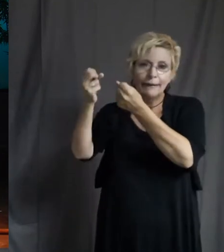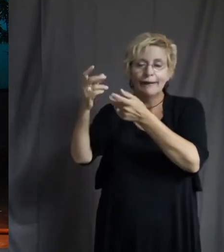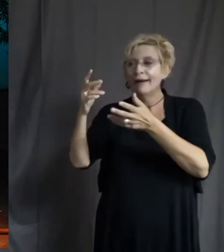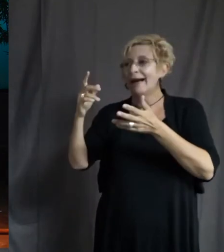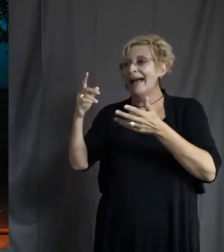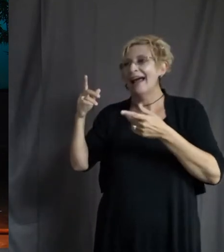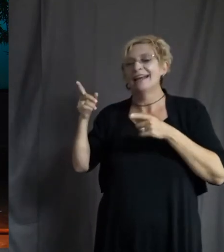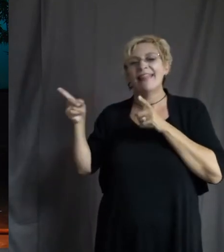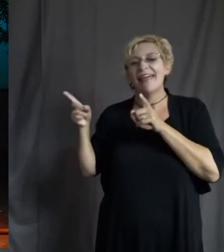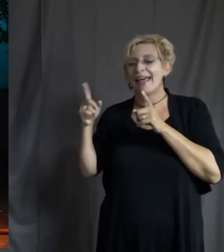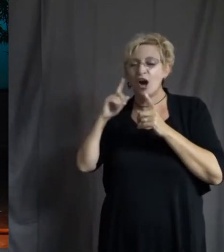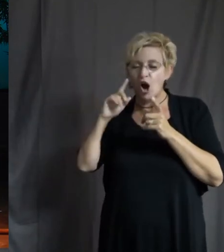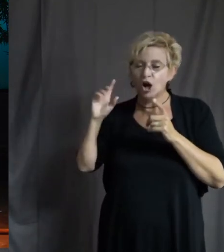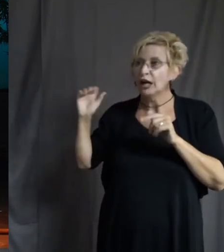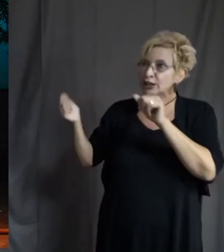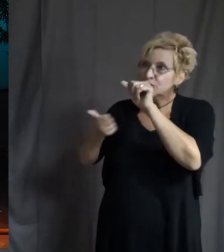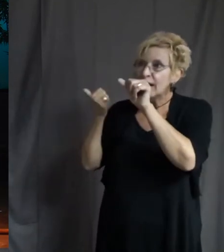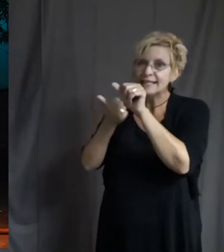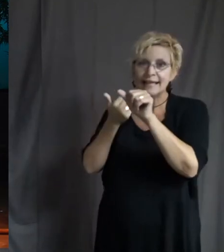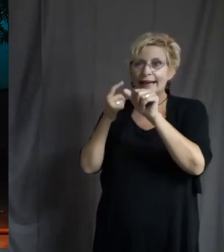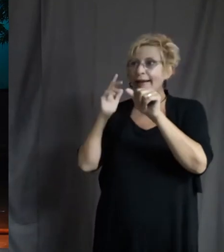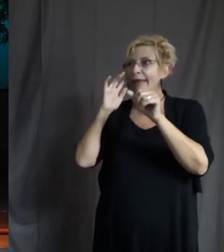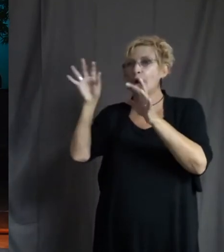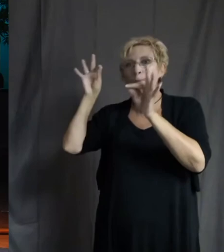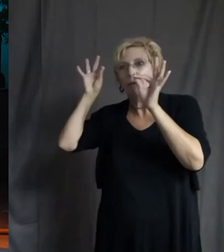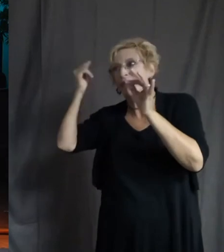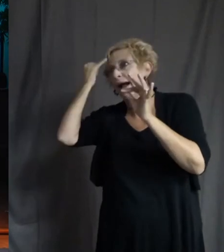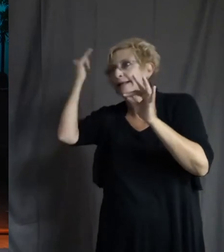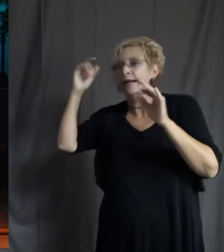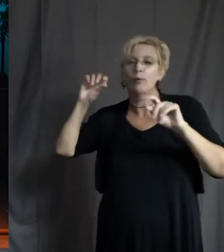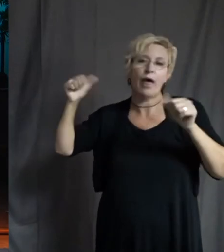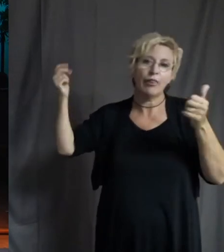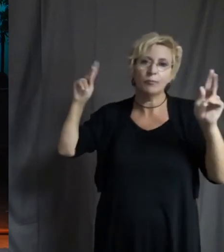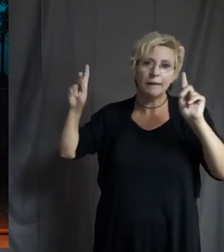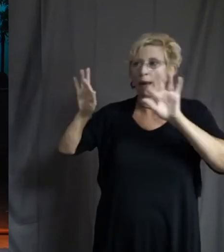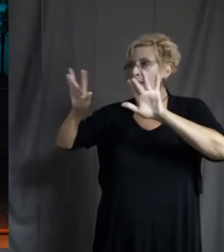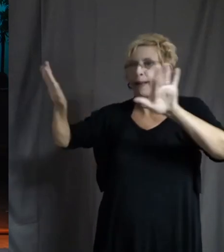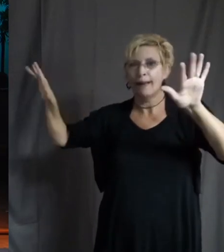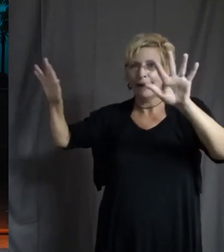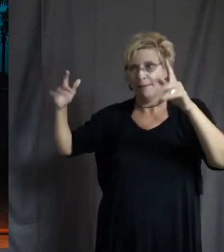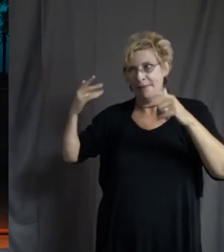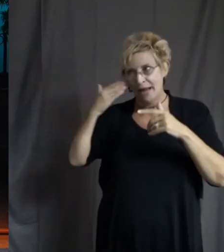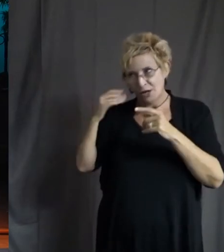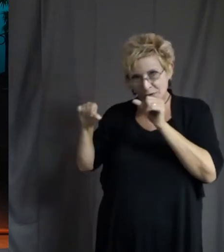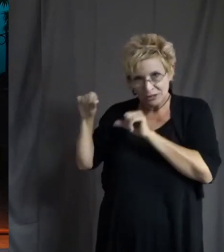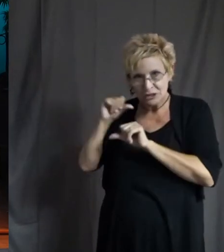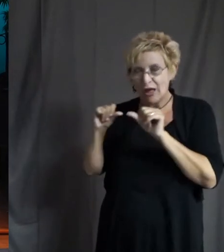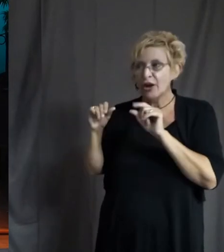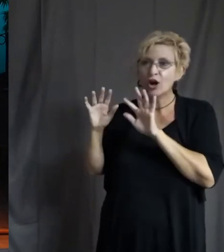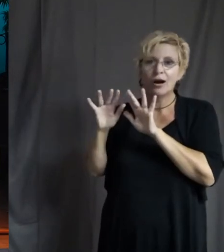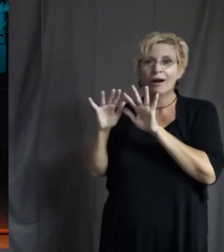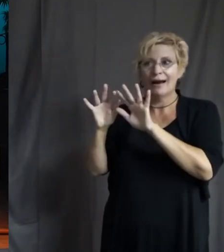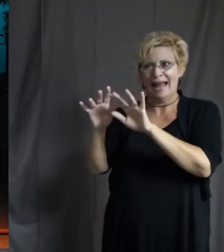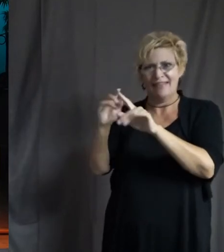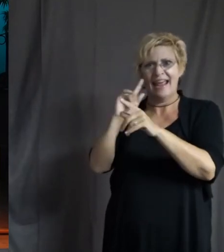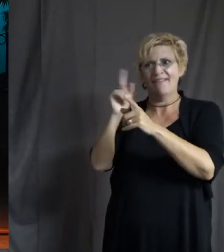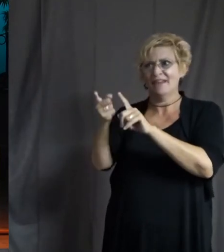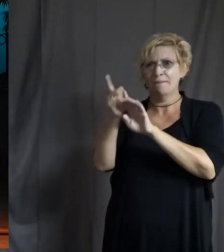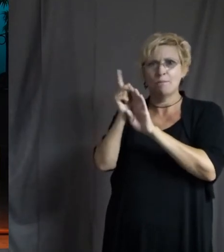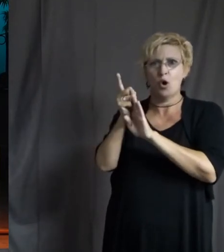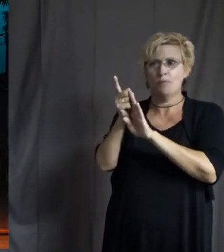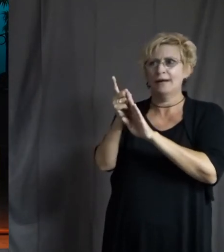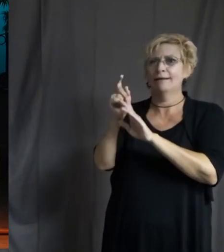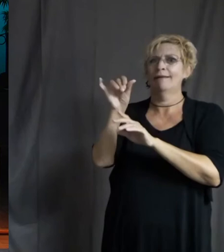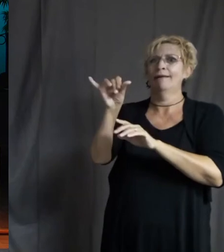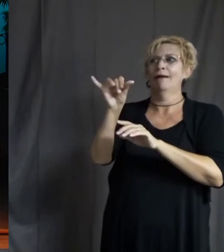trip together. Many years pass by. They're often chasing their idea of the grow-down relationship with other people. And they get to know